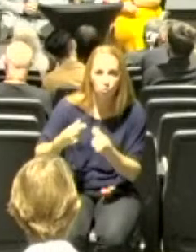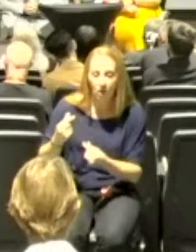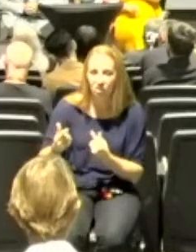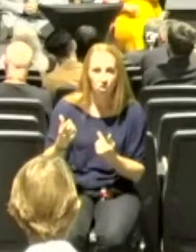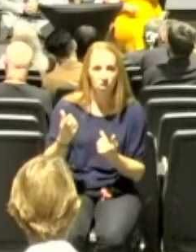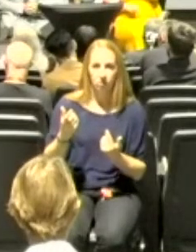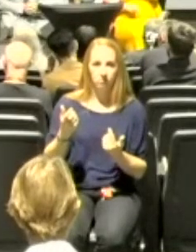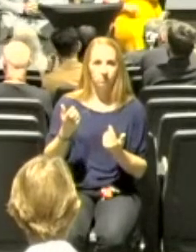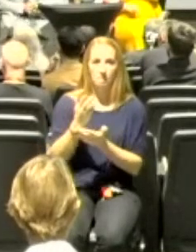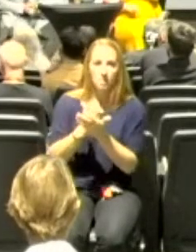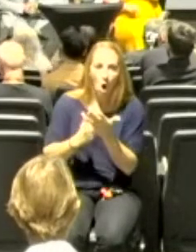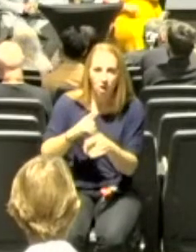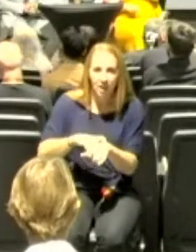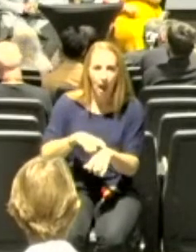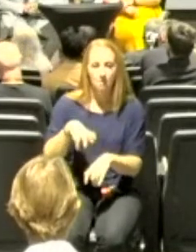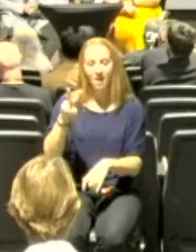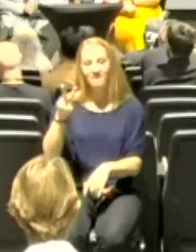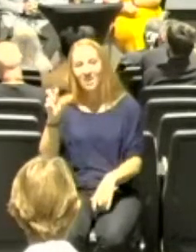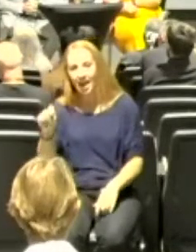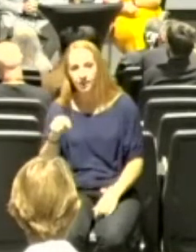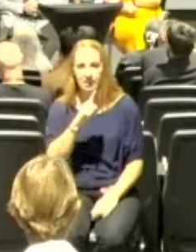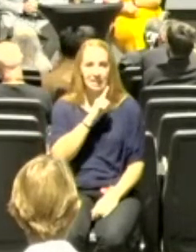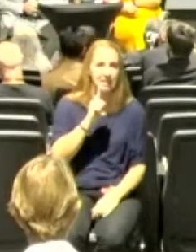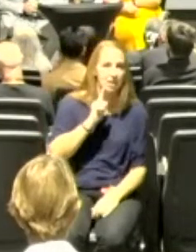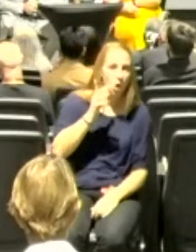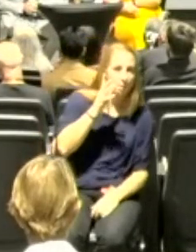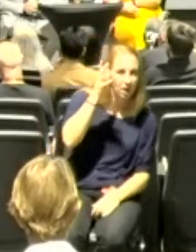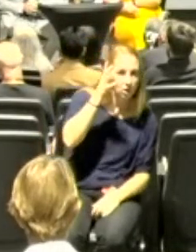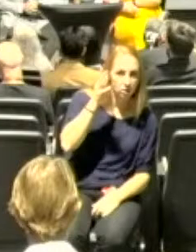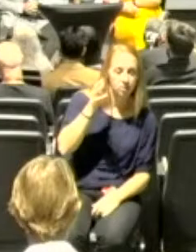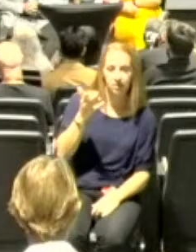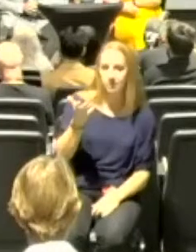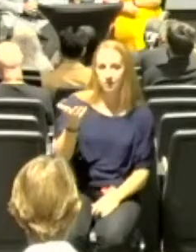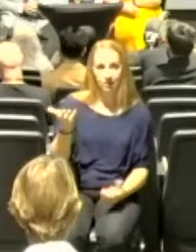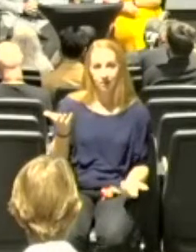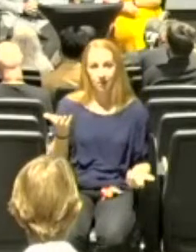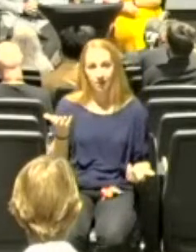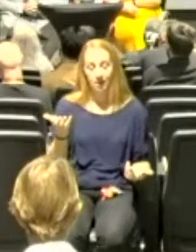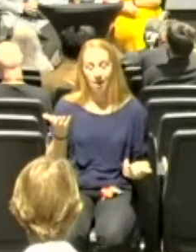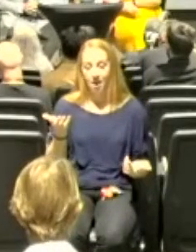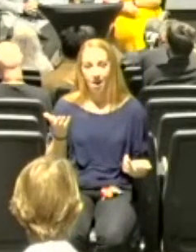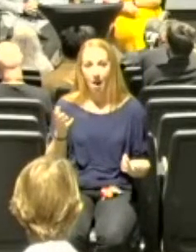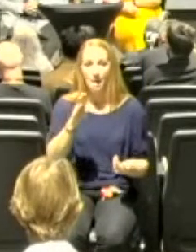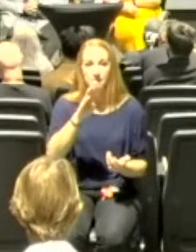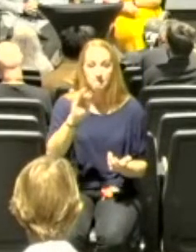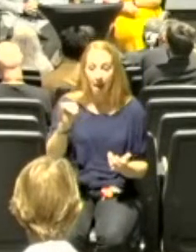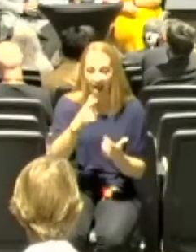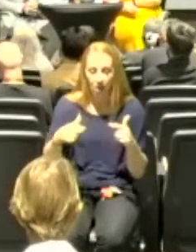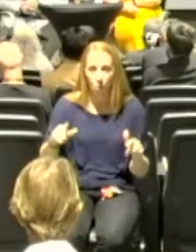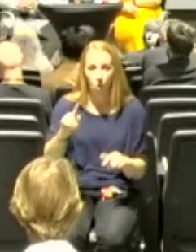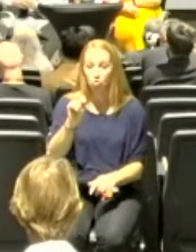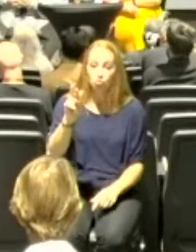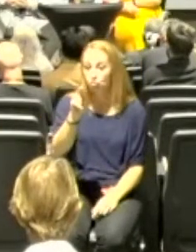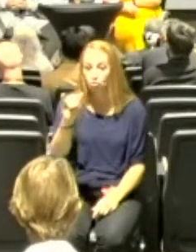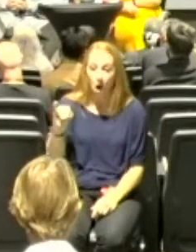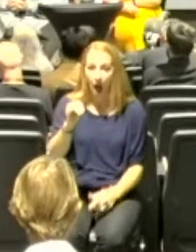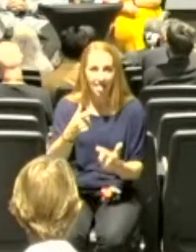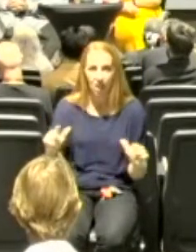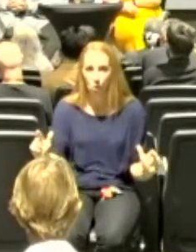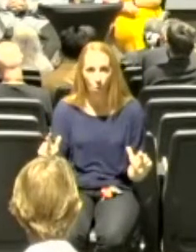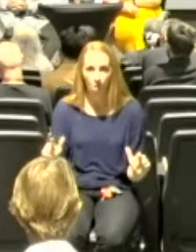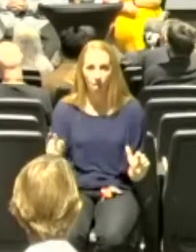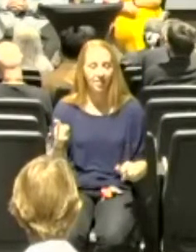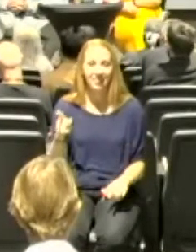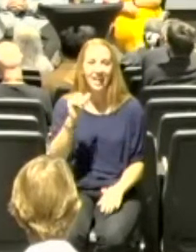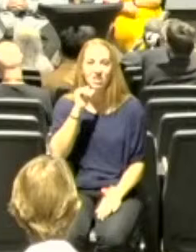are part-time students, they're vets, they're single parents, that was my crowd, okay? They're bilingual, they're trilingual, and they don't necessarily